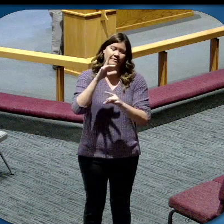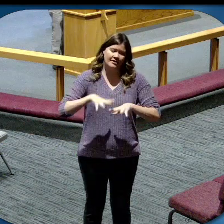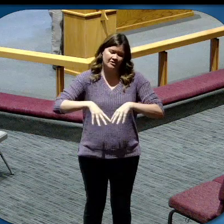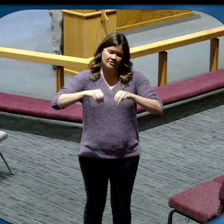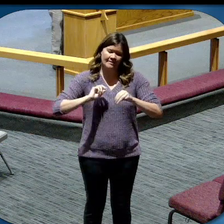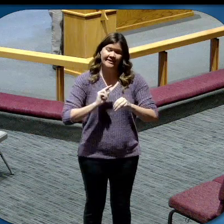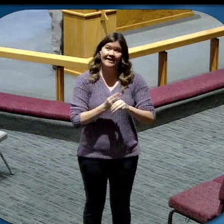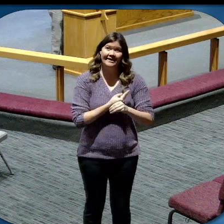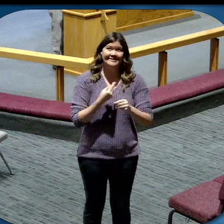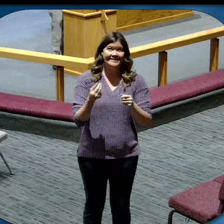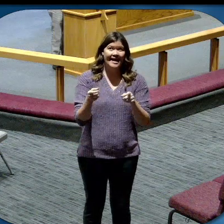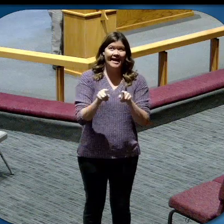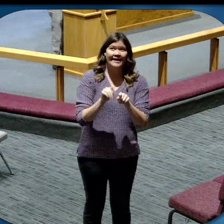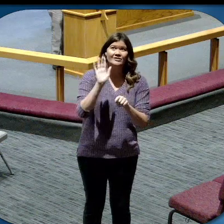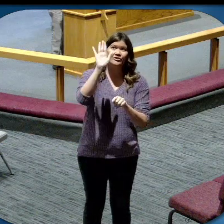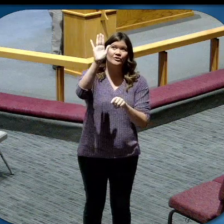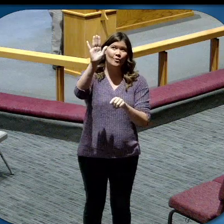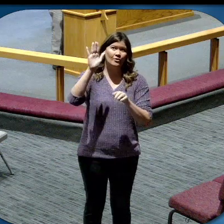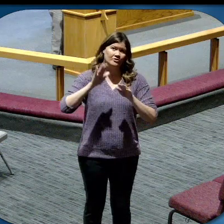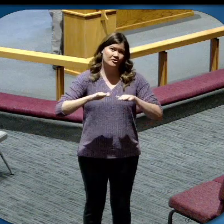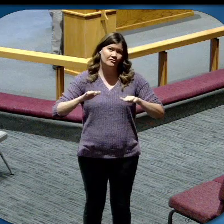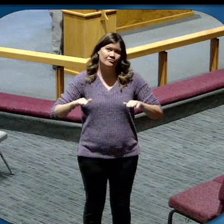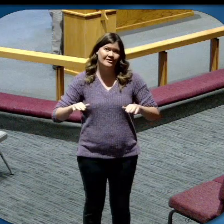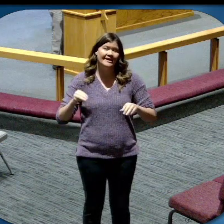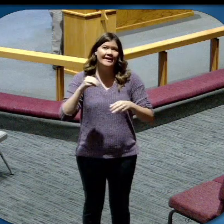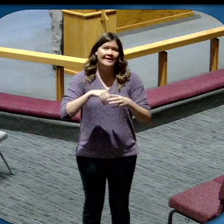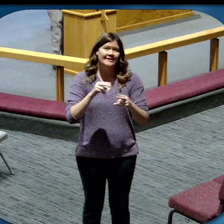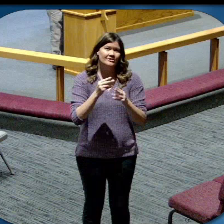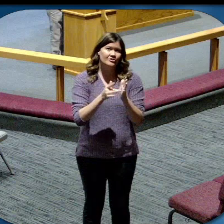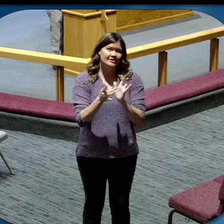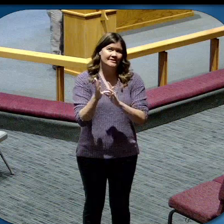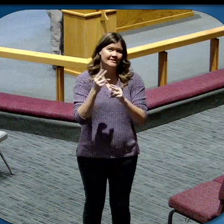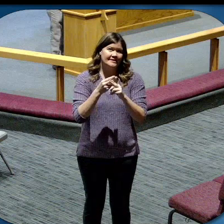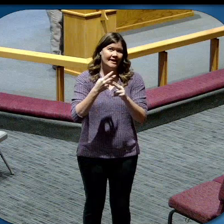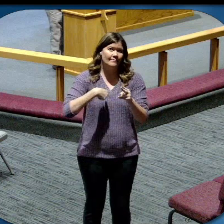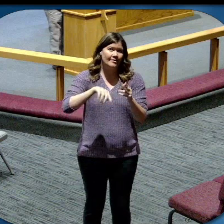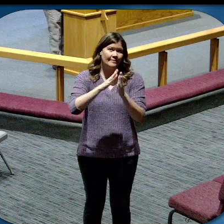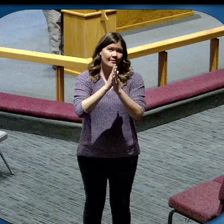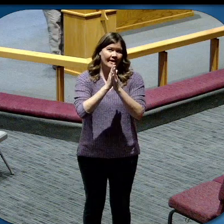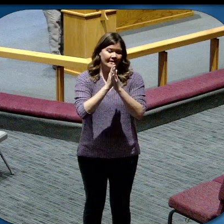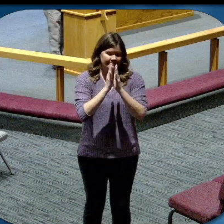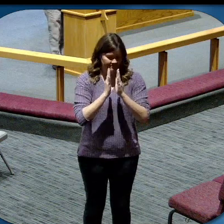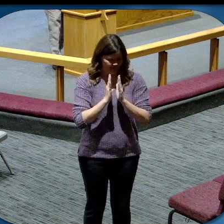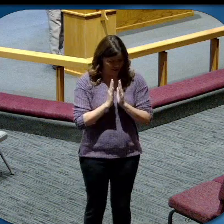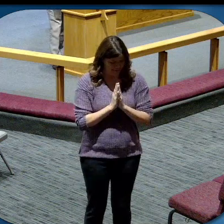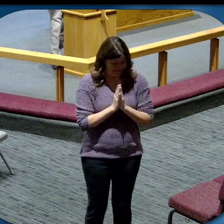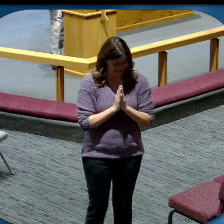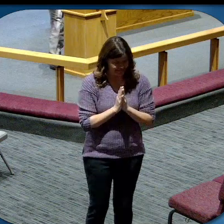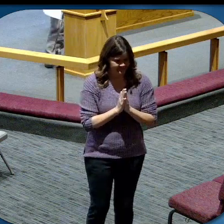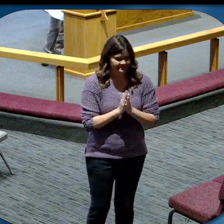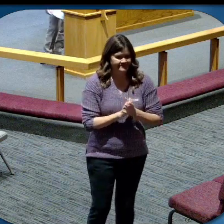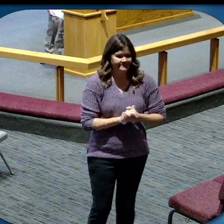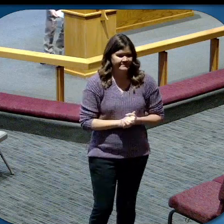Keeping us as your sons and daughters. In Jesus' name we pray. Amen.